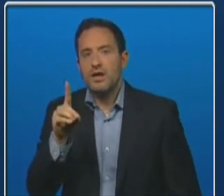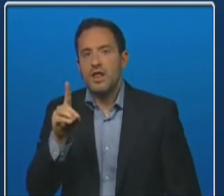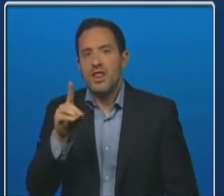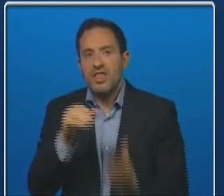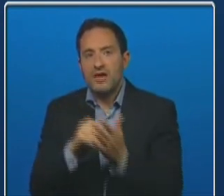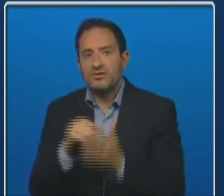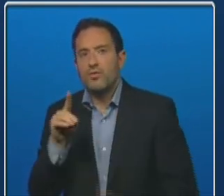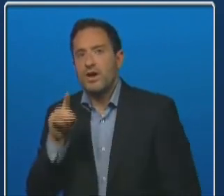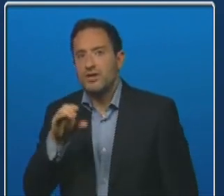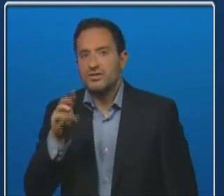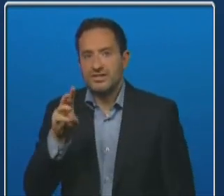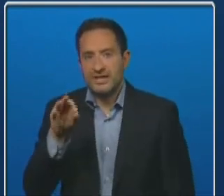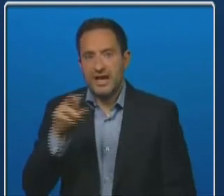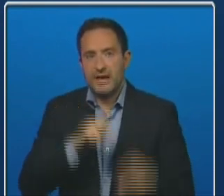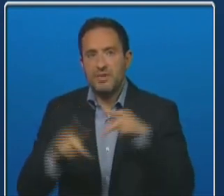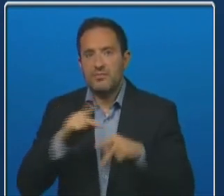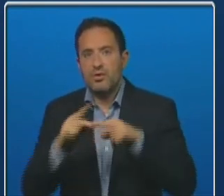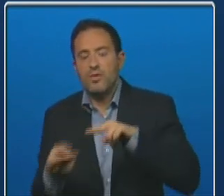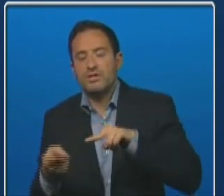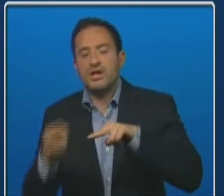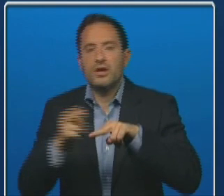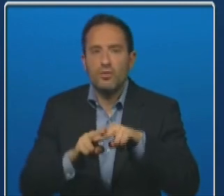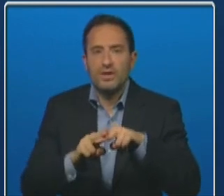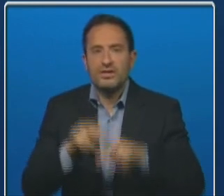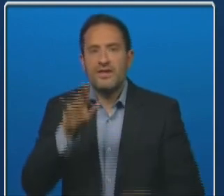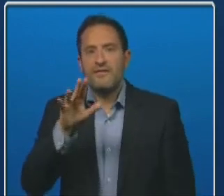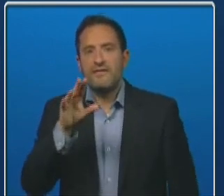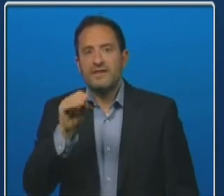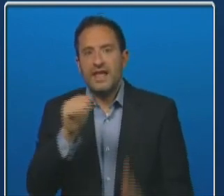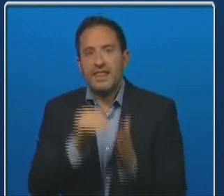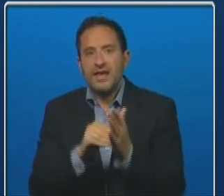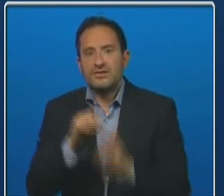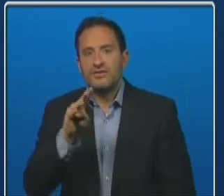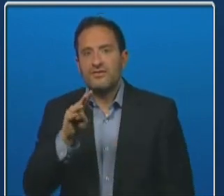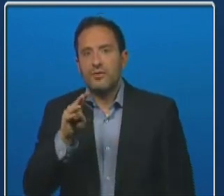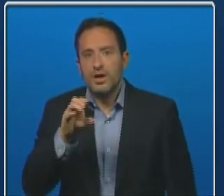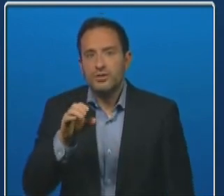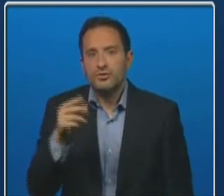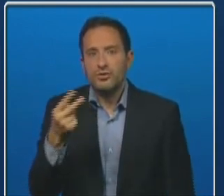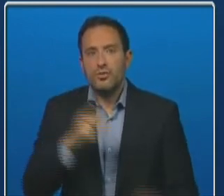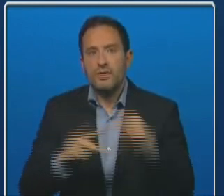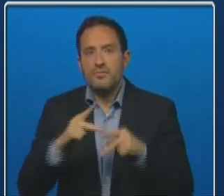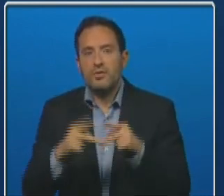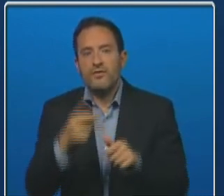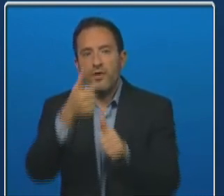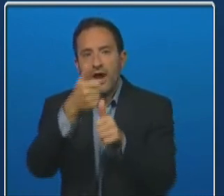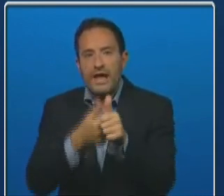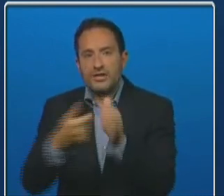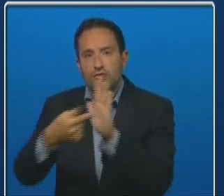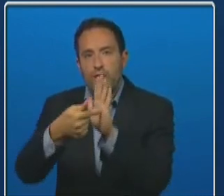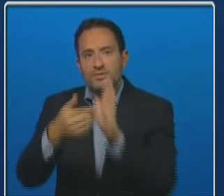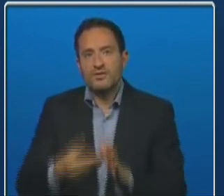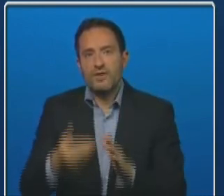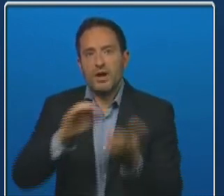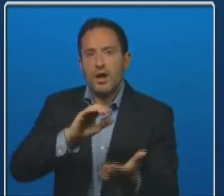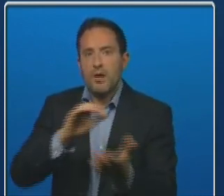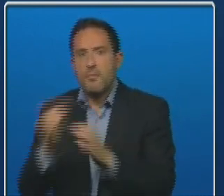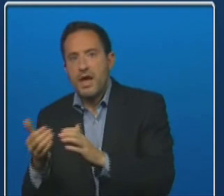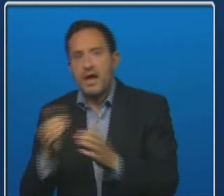761,169 people, which is an increase of 50,402 people per representative when compared to the average of